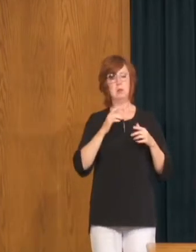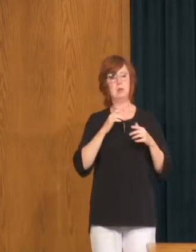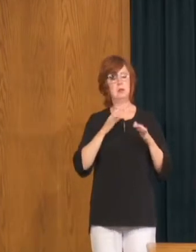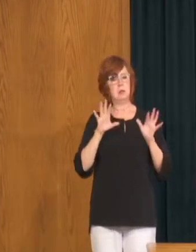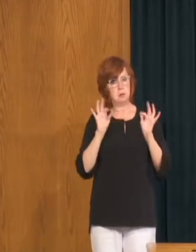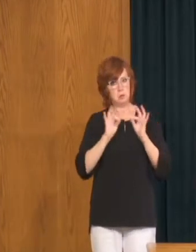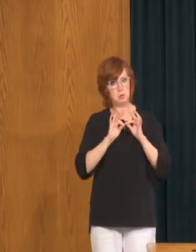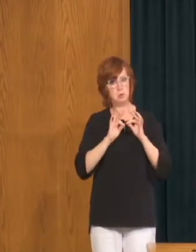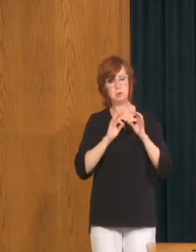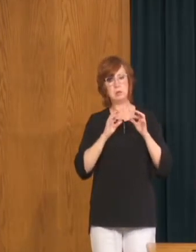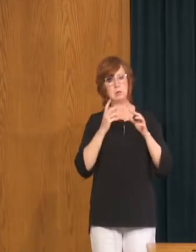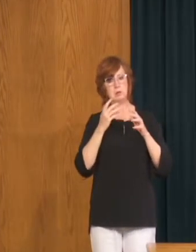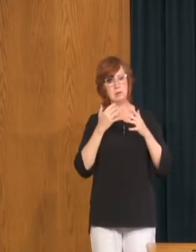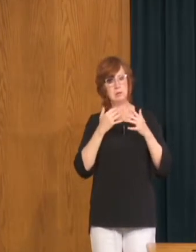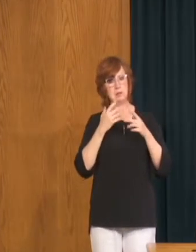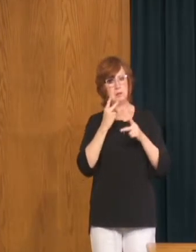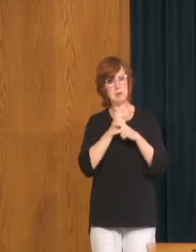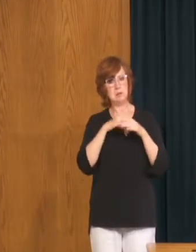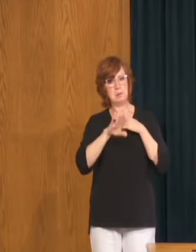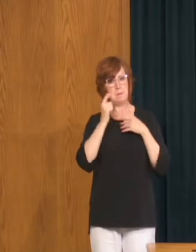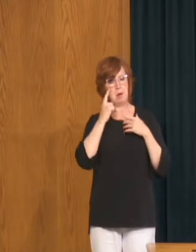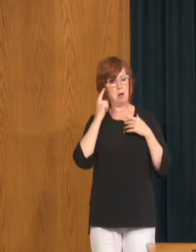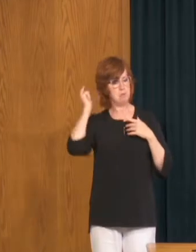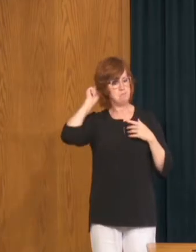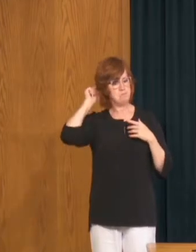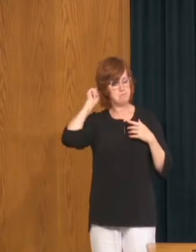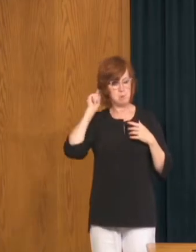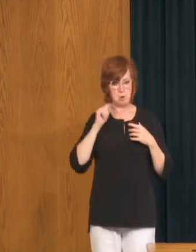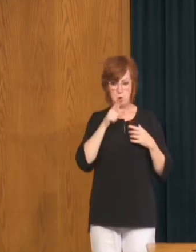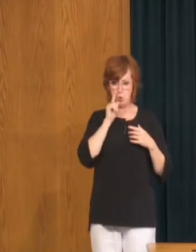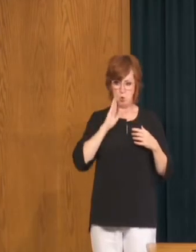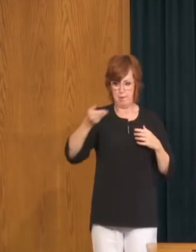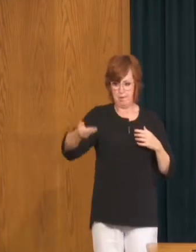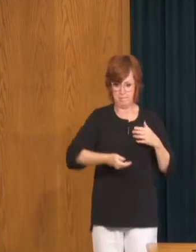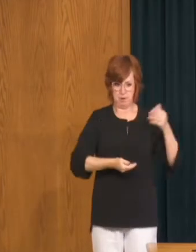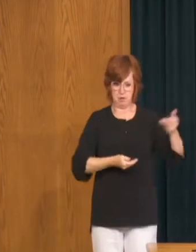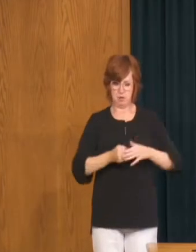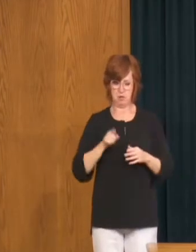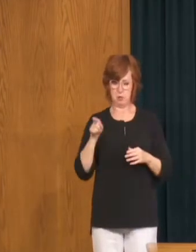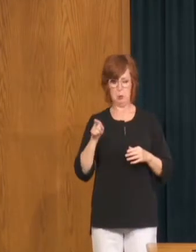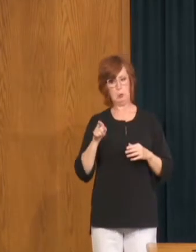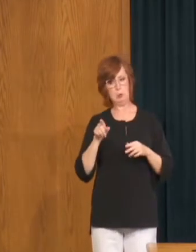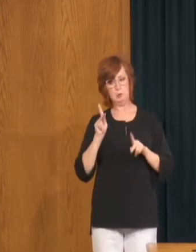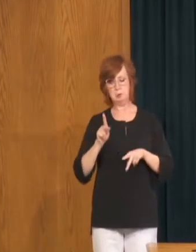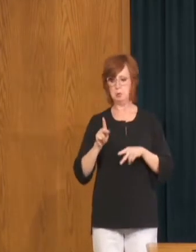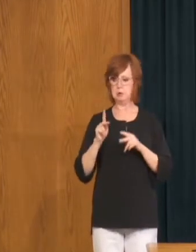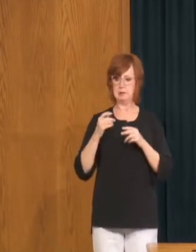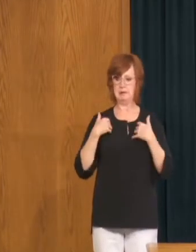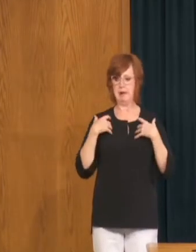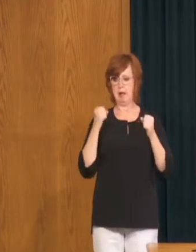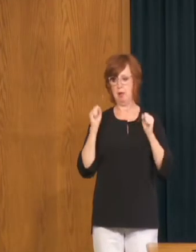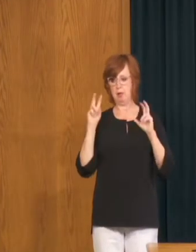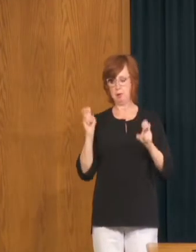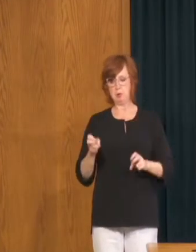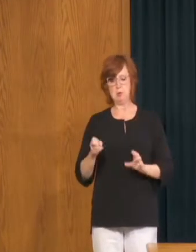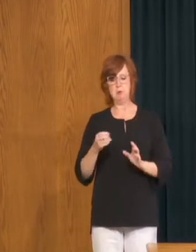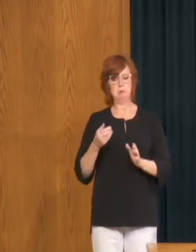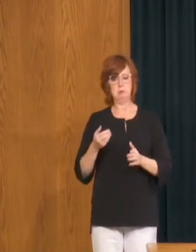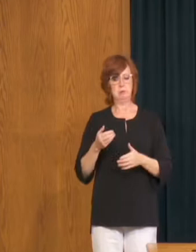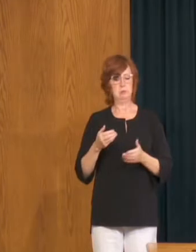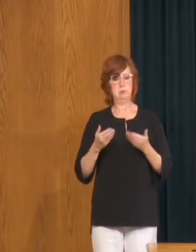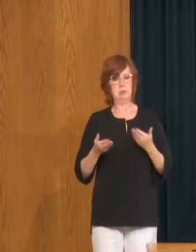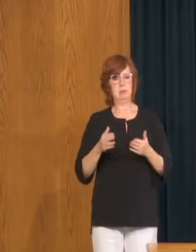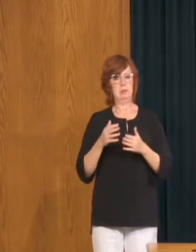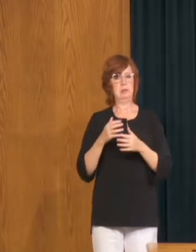coming. Maintain that physical distancing in terms of how you're laying things out. Even if you are meeting within your virtual household, be